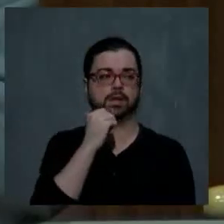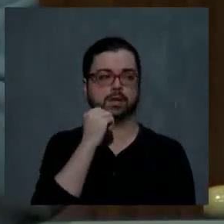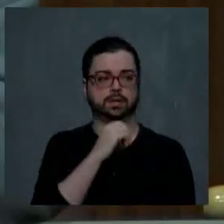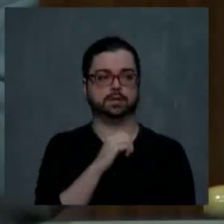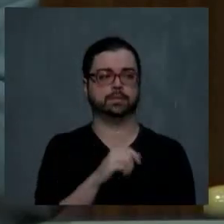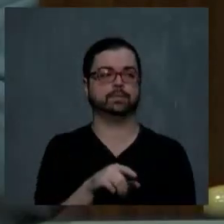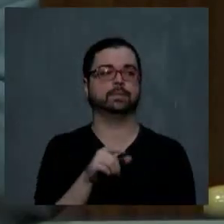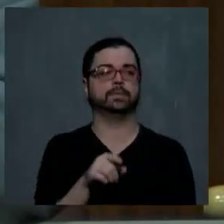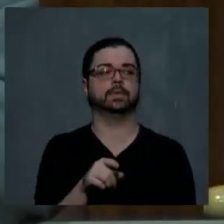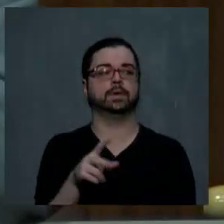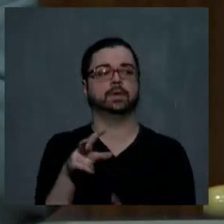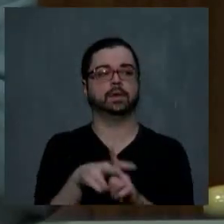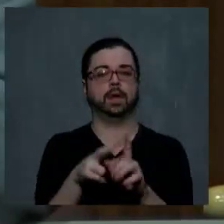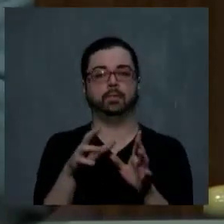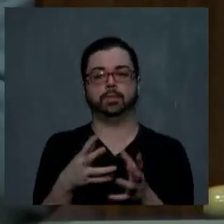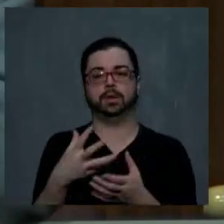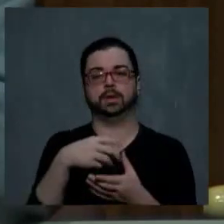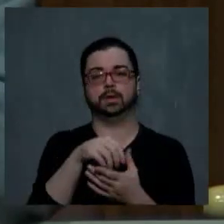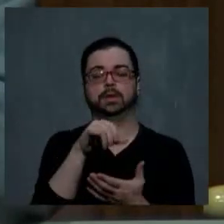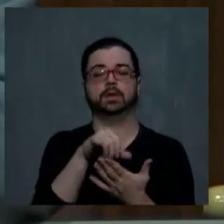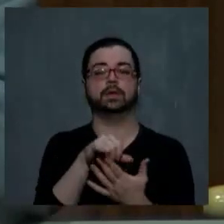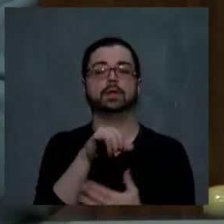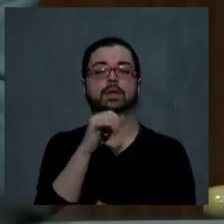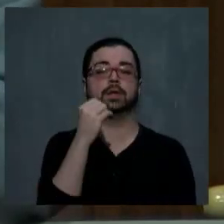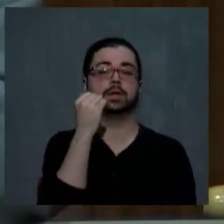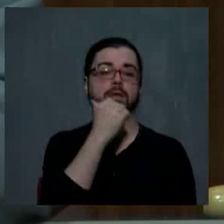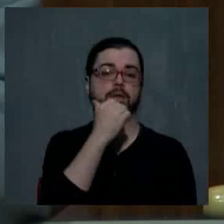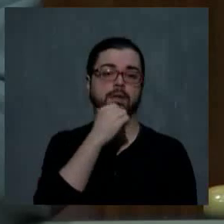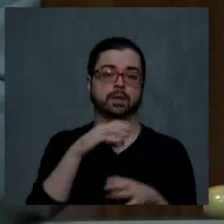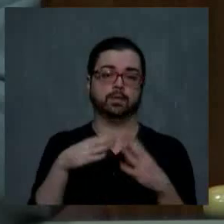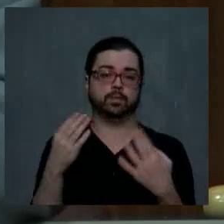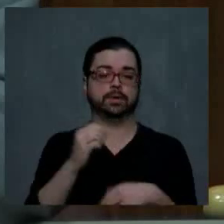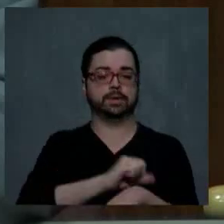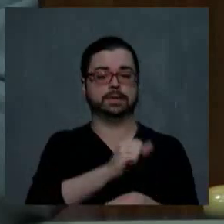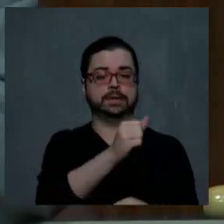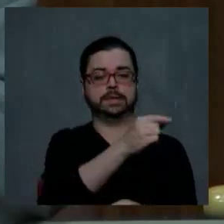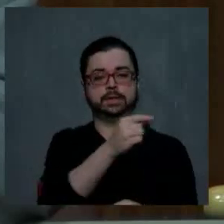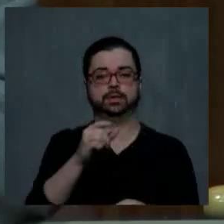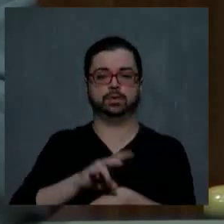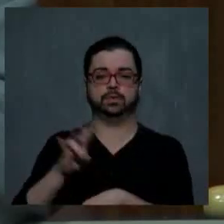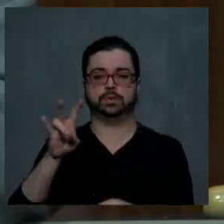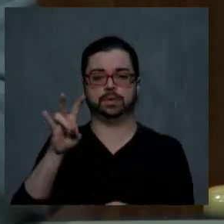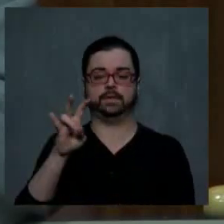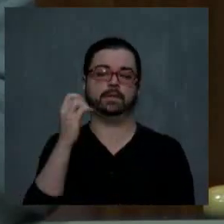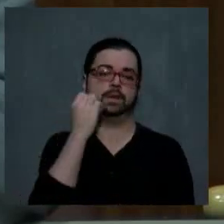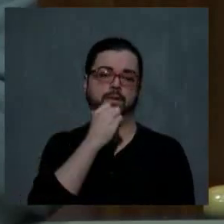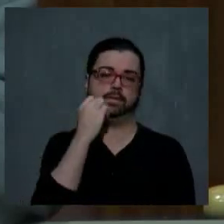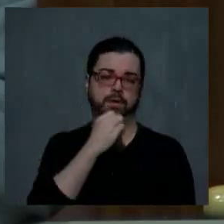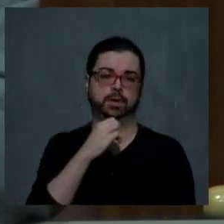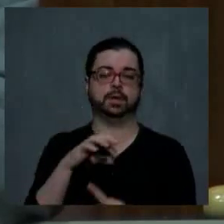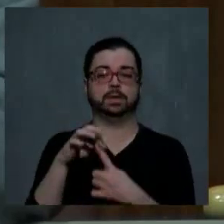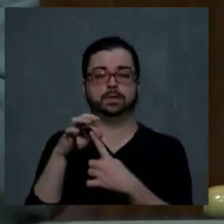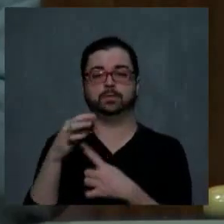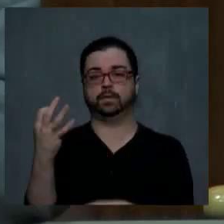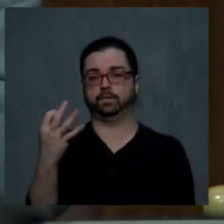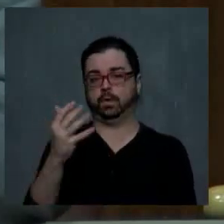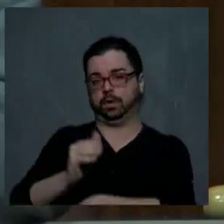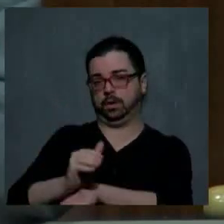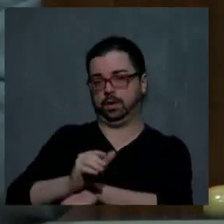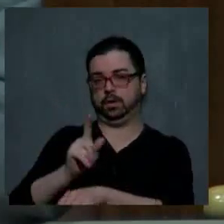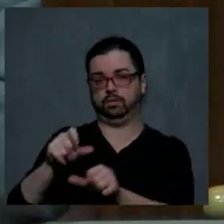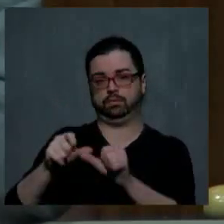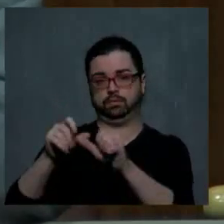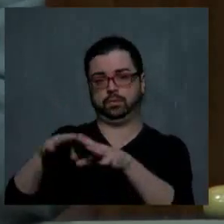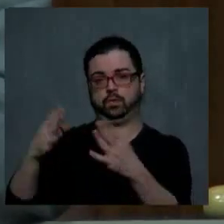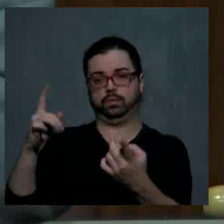The applicant indicates the days and hours of operation are 10 a.m. to 7 p.m., 7 days a week, with the exception of Friday evenings when the applicant will stay